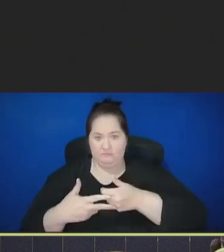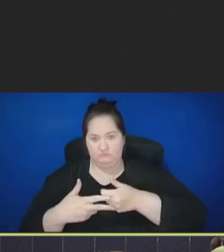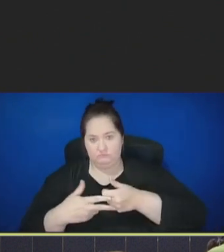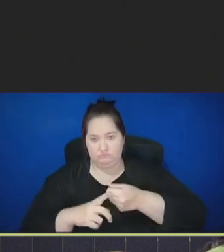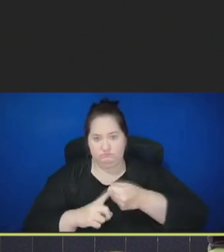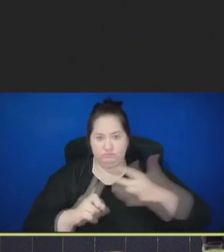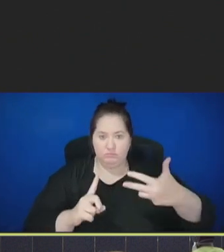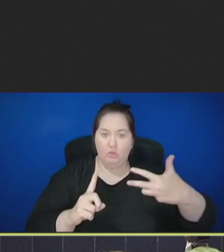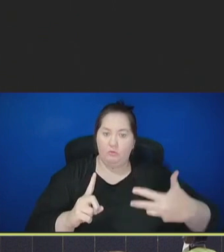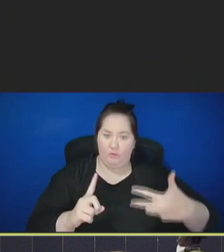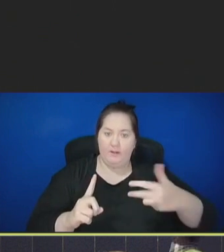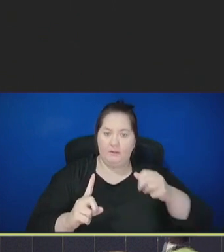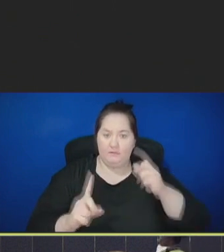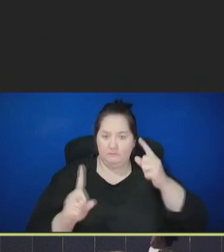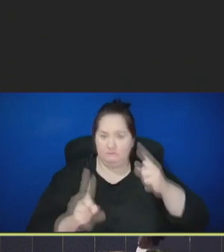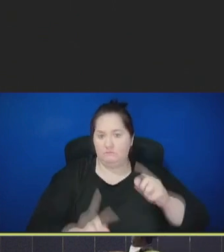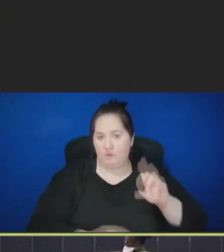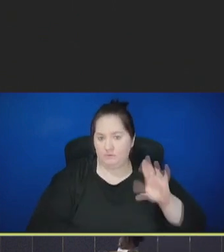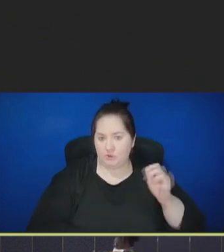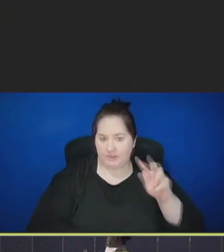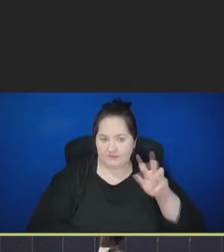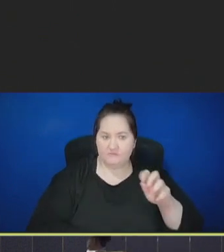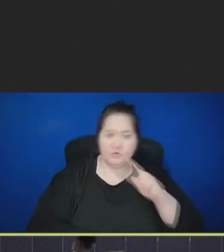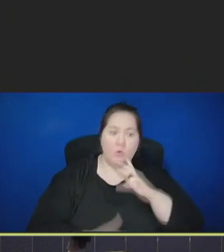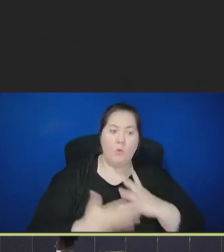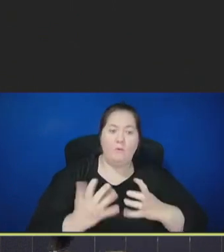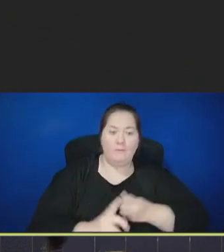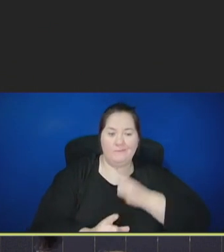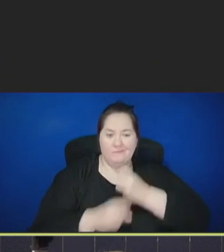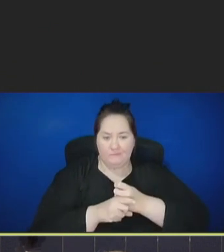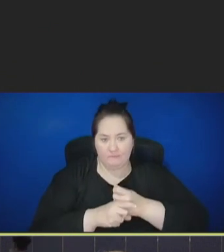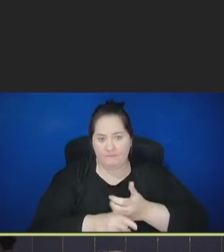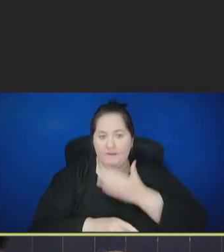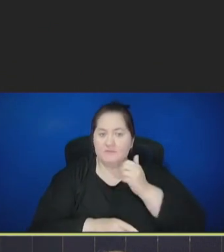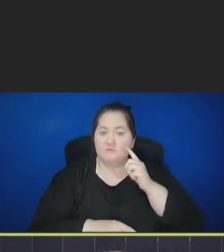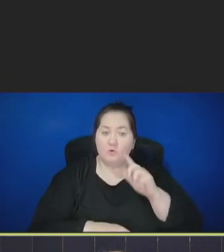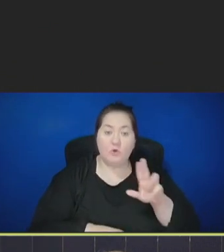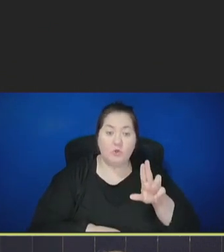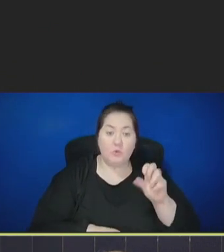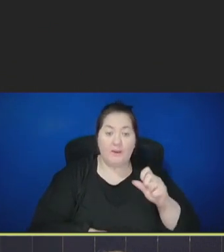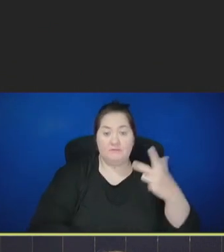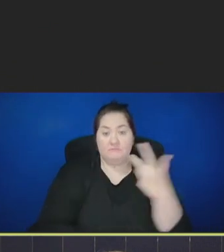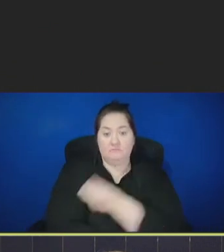poised to make the greatest impact on the U.S. immunization system over the next 5 years.